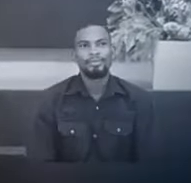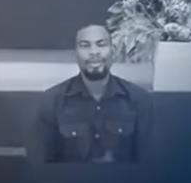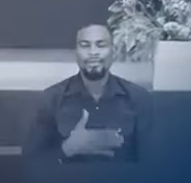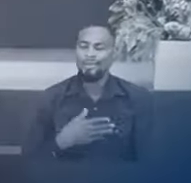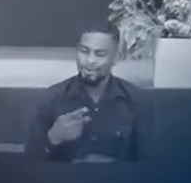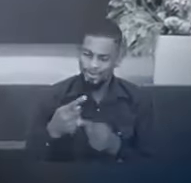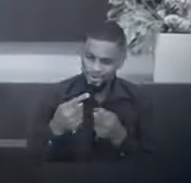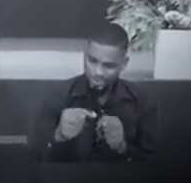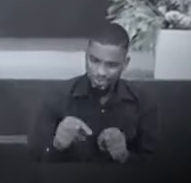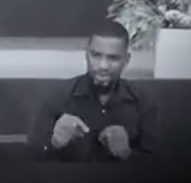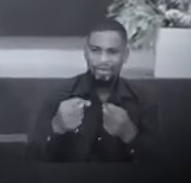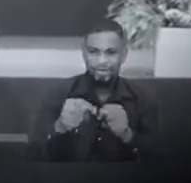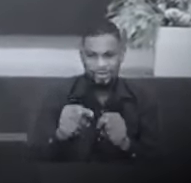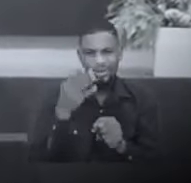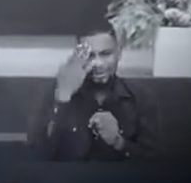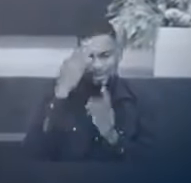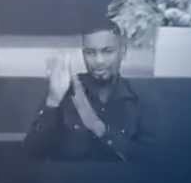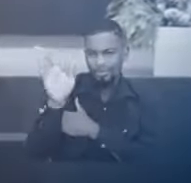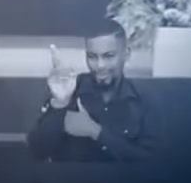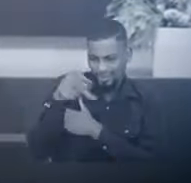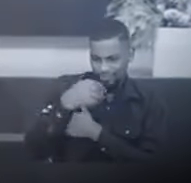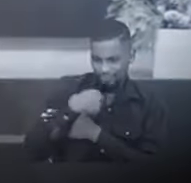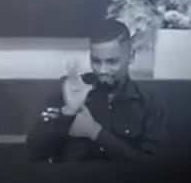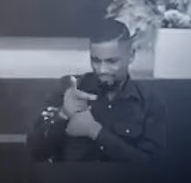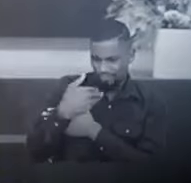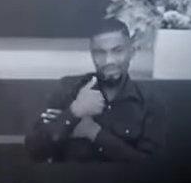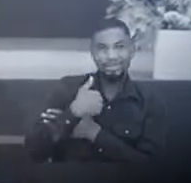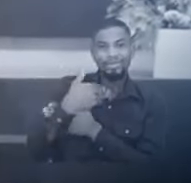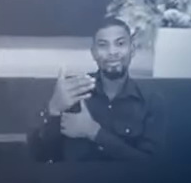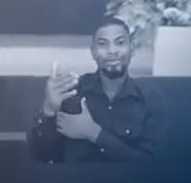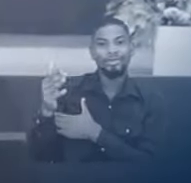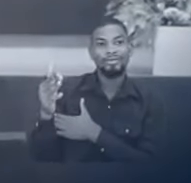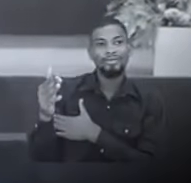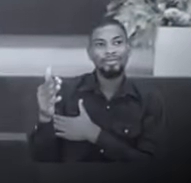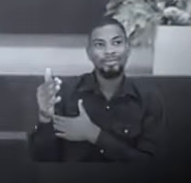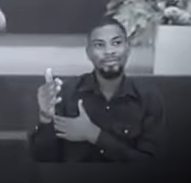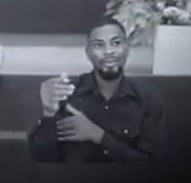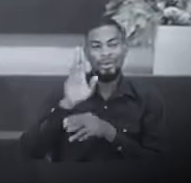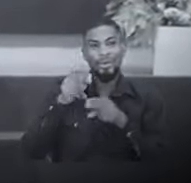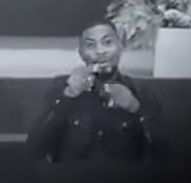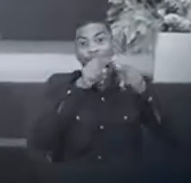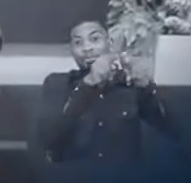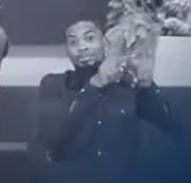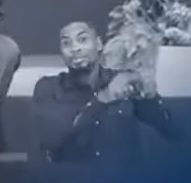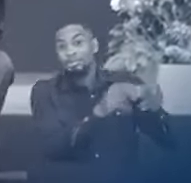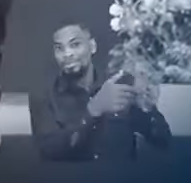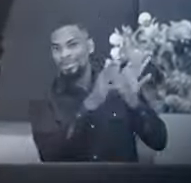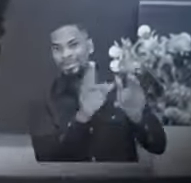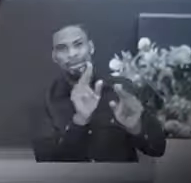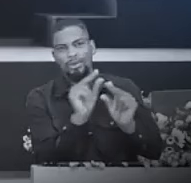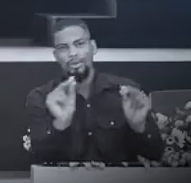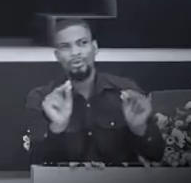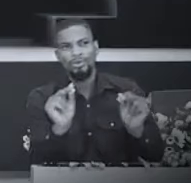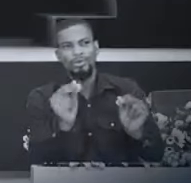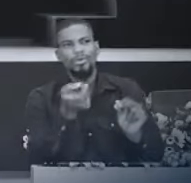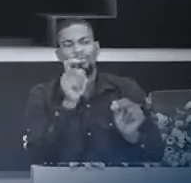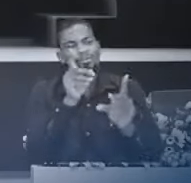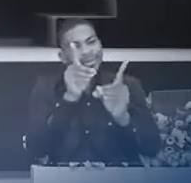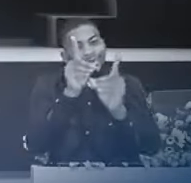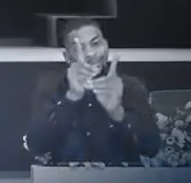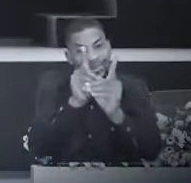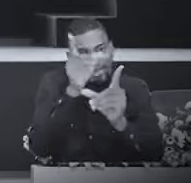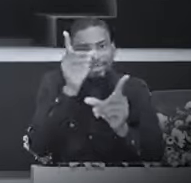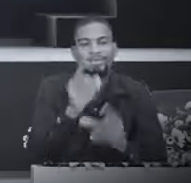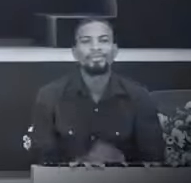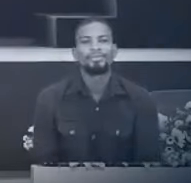people will know that they have a personal God. Otherwise, they will always be dependent on the prayer leader. But the prayer leader is supposed to